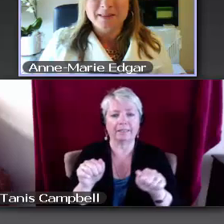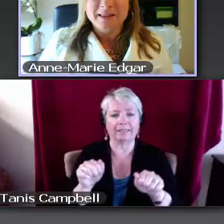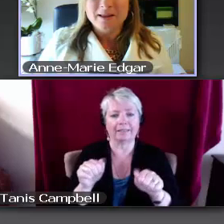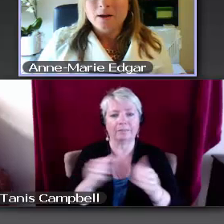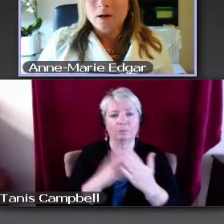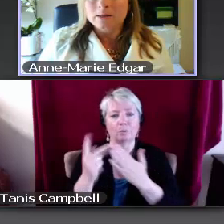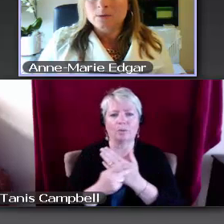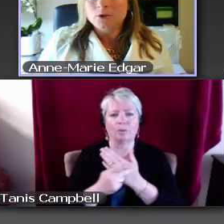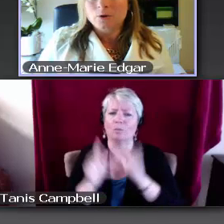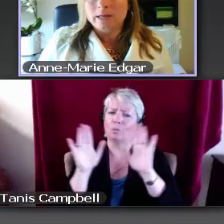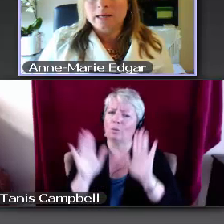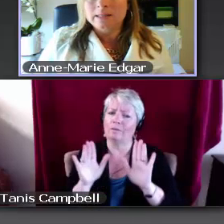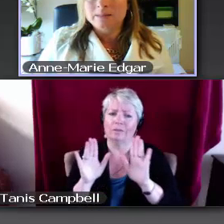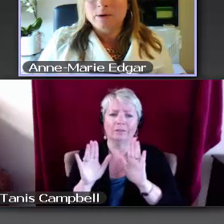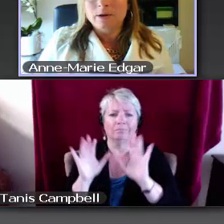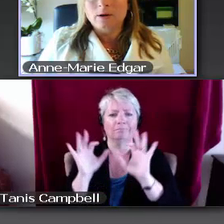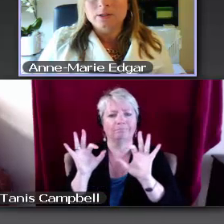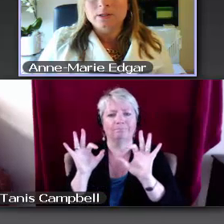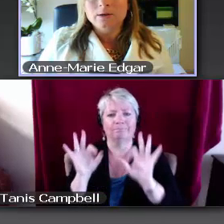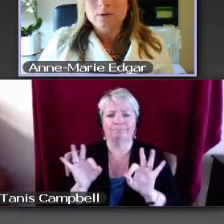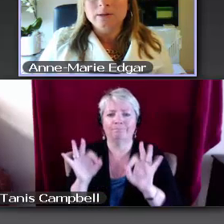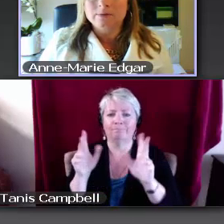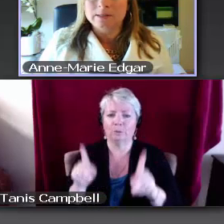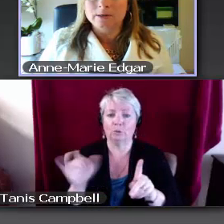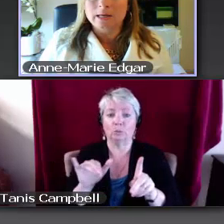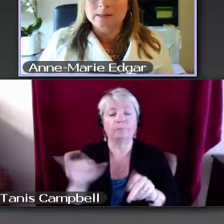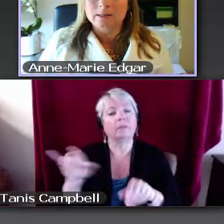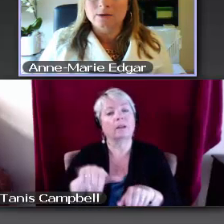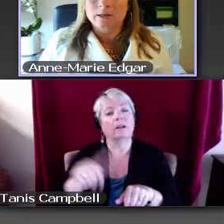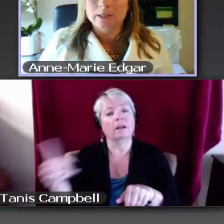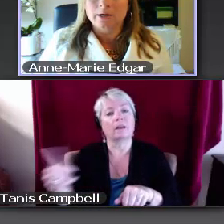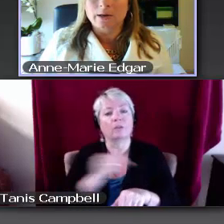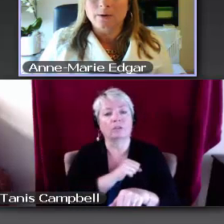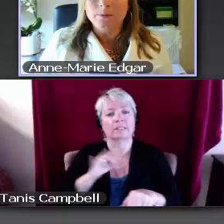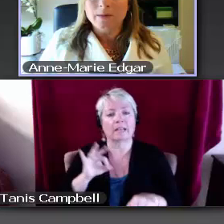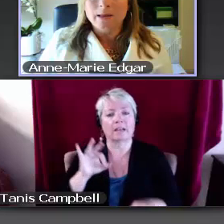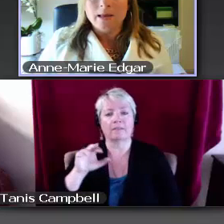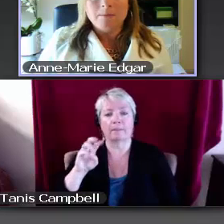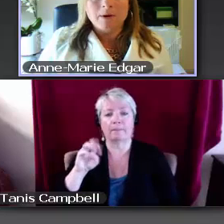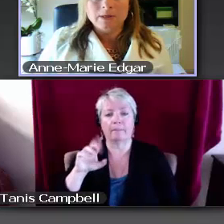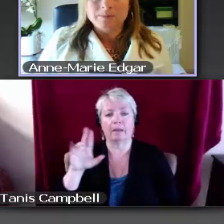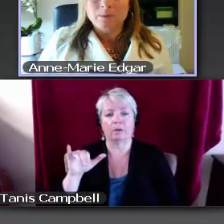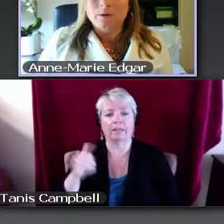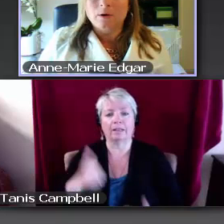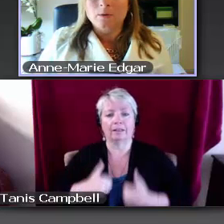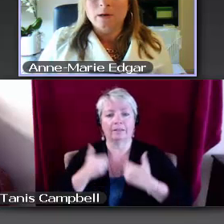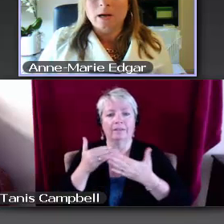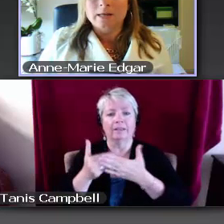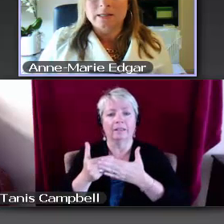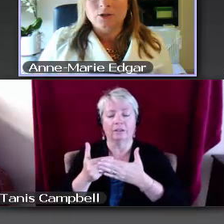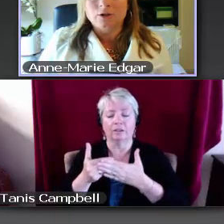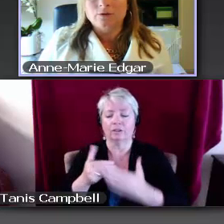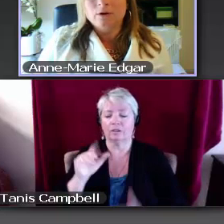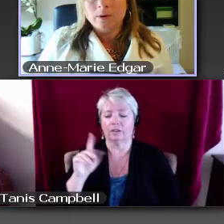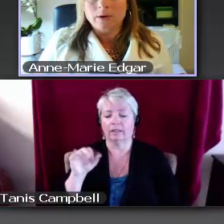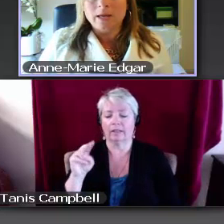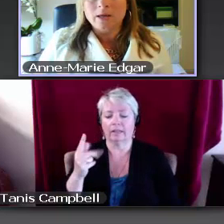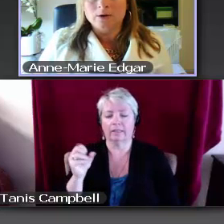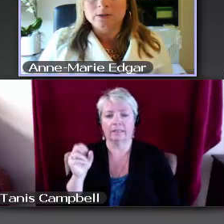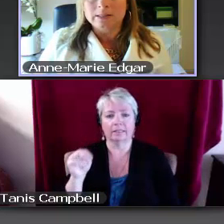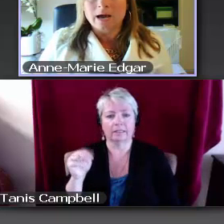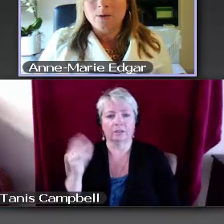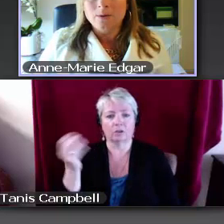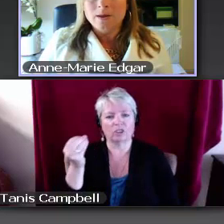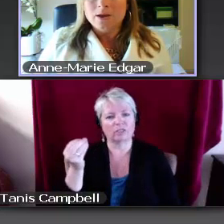way. Also joining us is Mary Alton, who lives near Kingston, Ontario. Mary's been with our organization for about